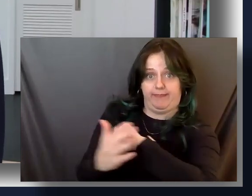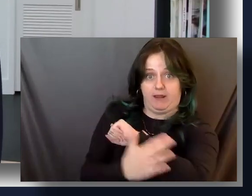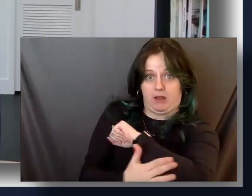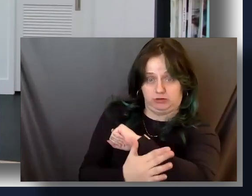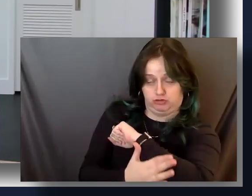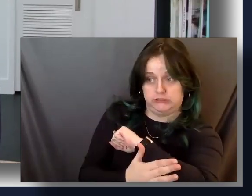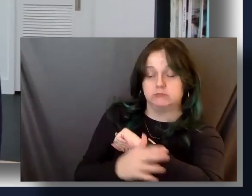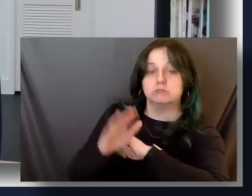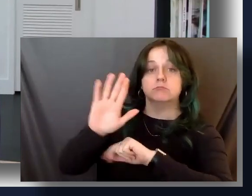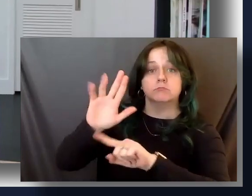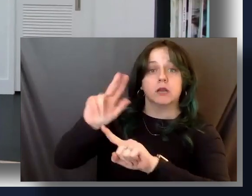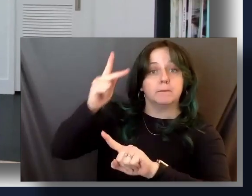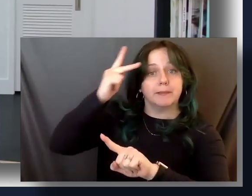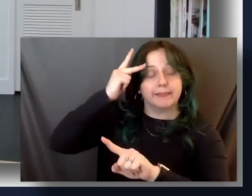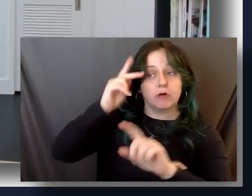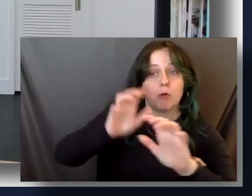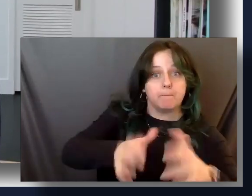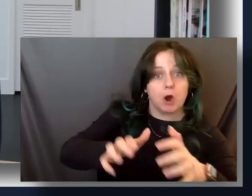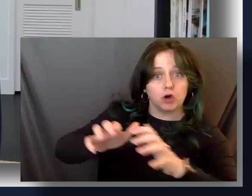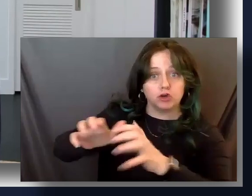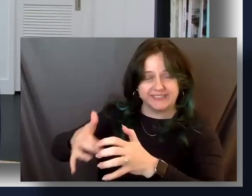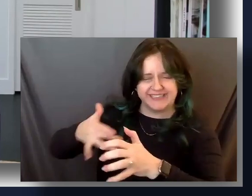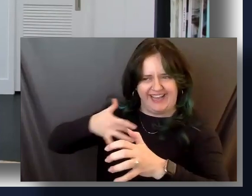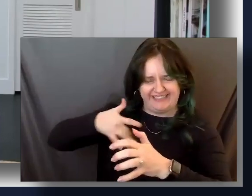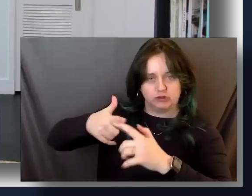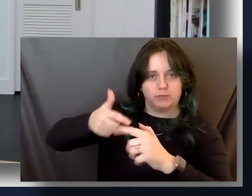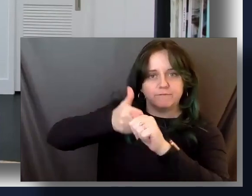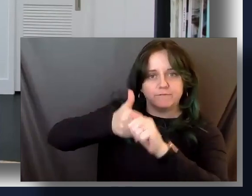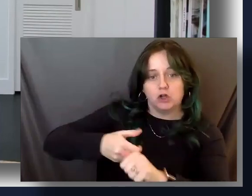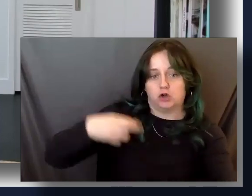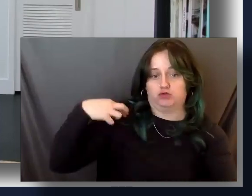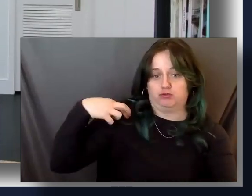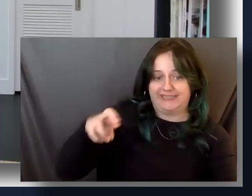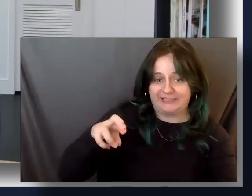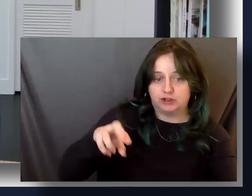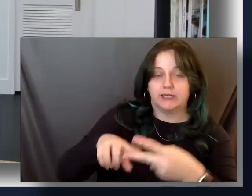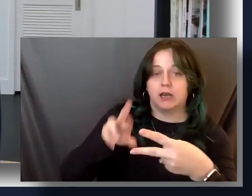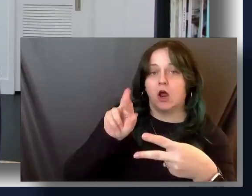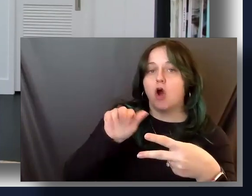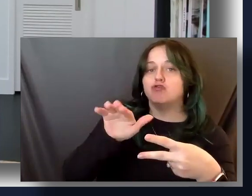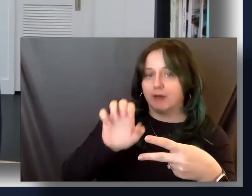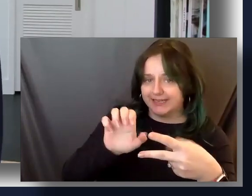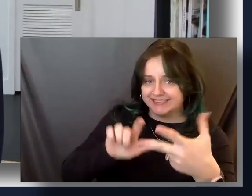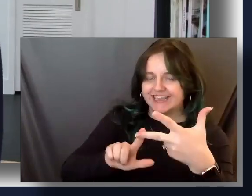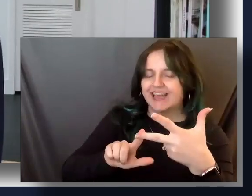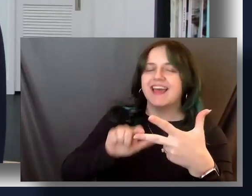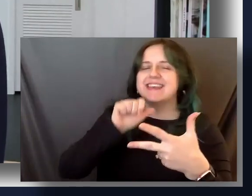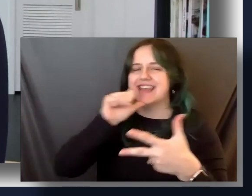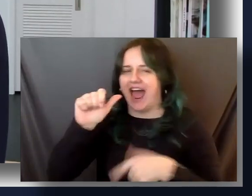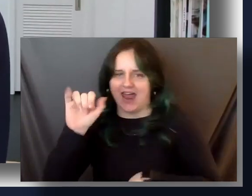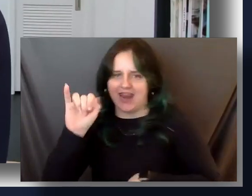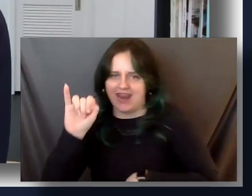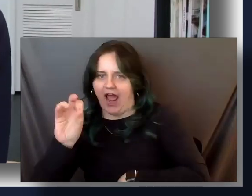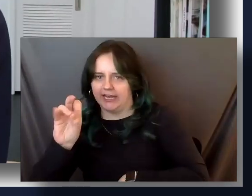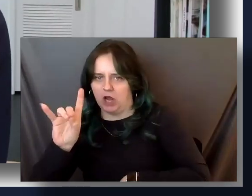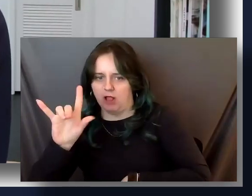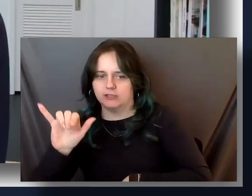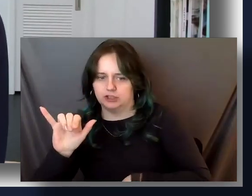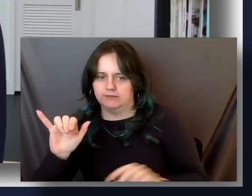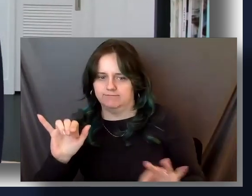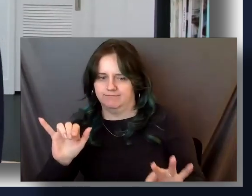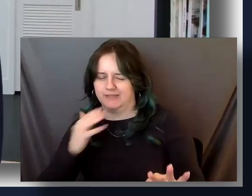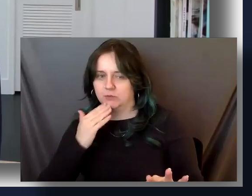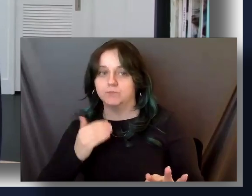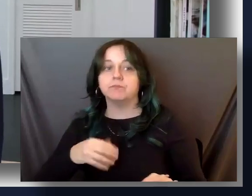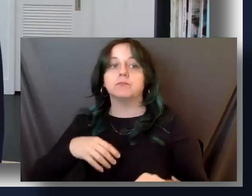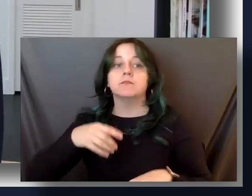countries organize their political parties mainly around race, religion, or ethnicity rather than ideology.